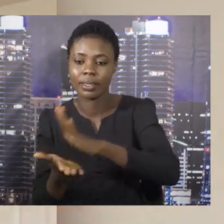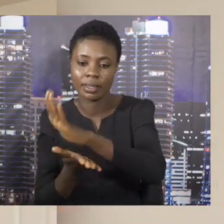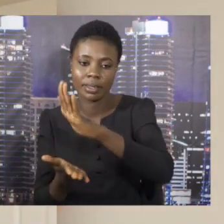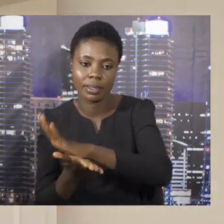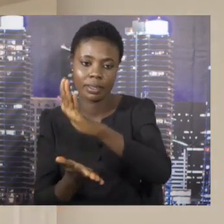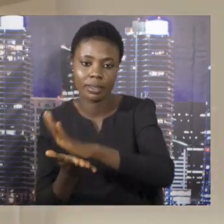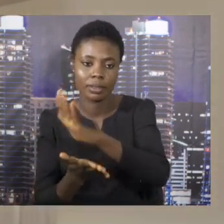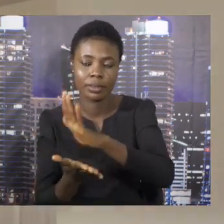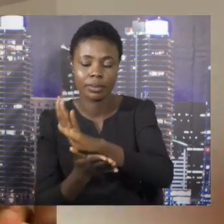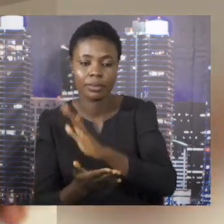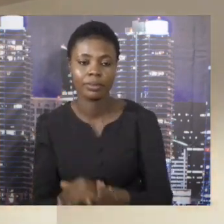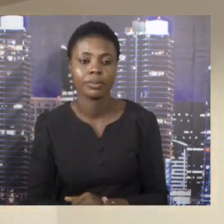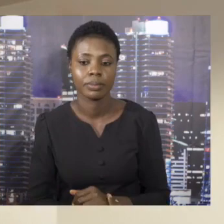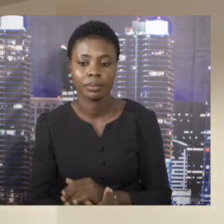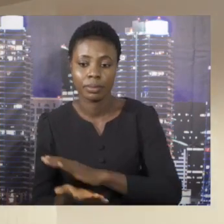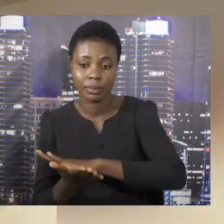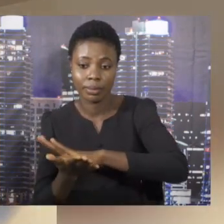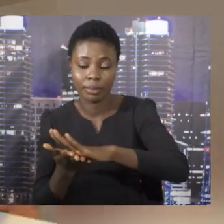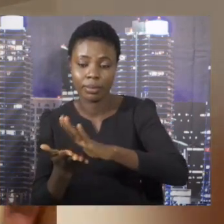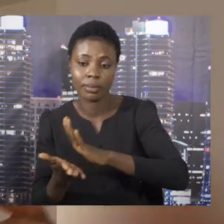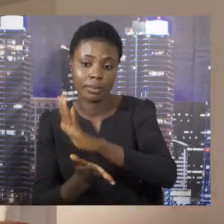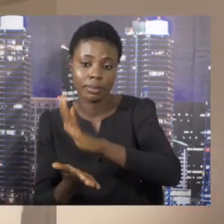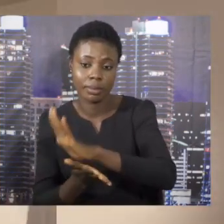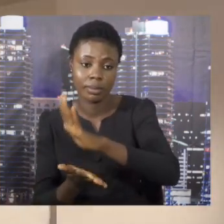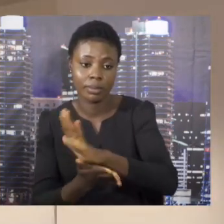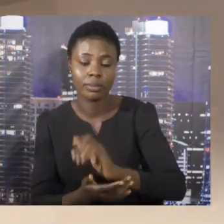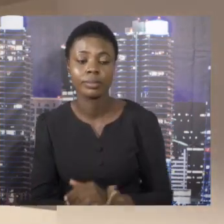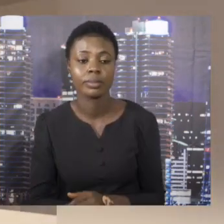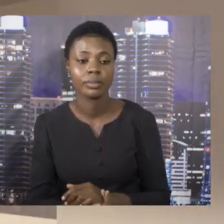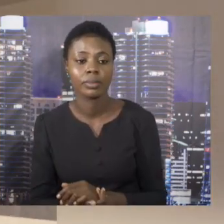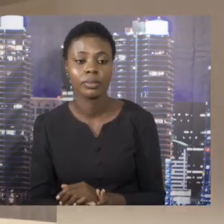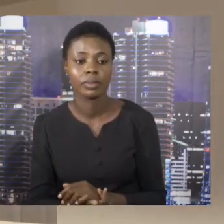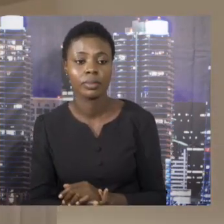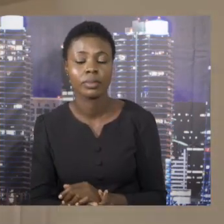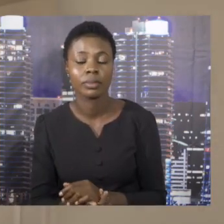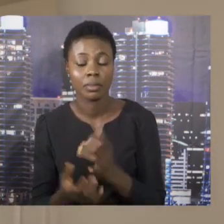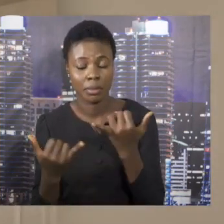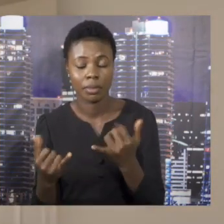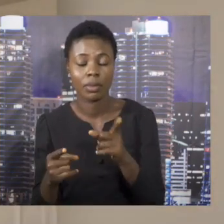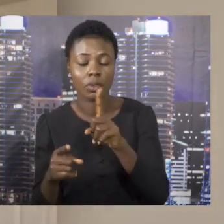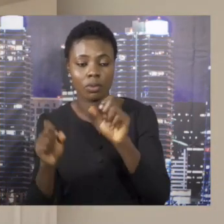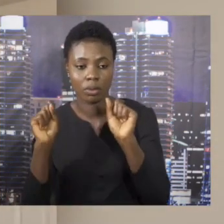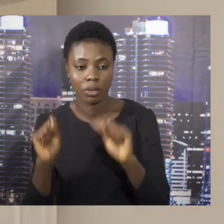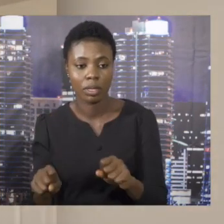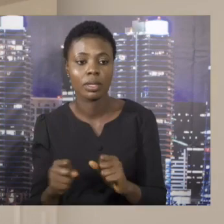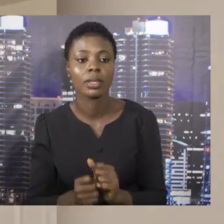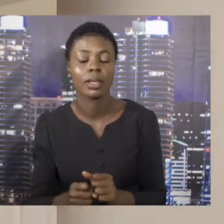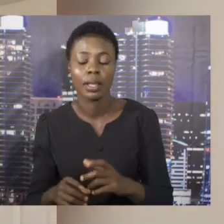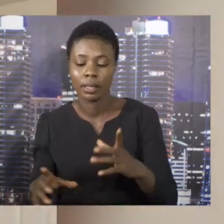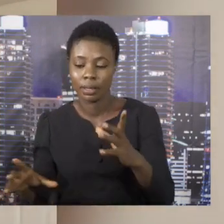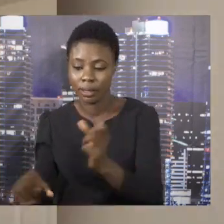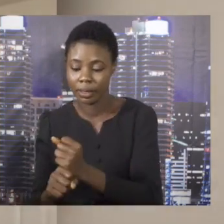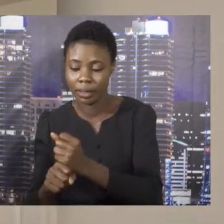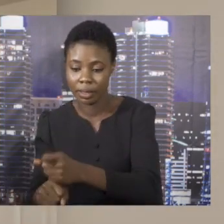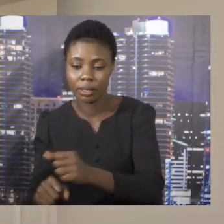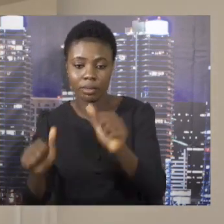plain paper like this. When you have a plain paper like this, and you are able to take the